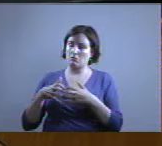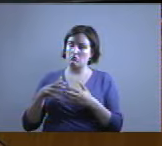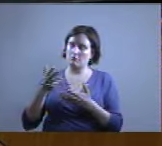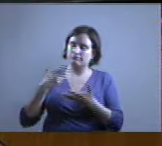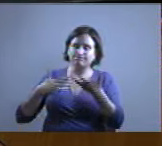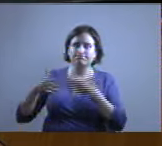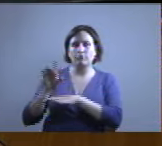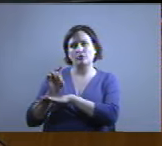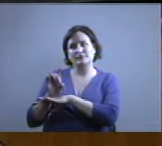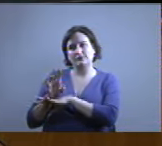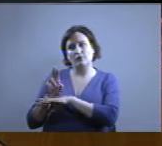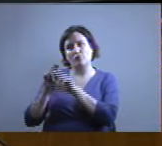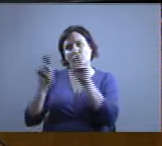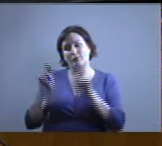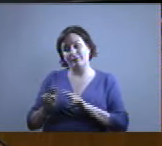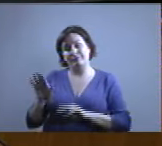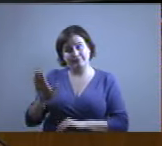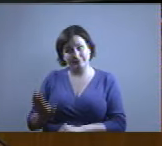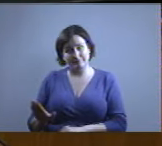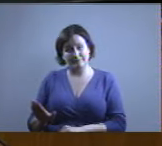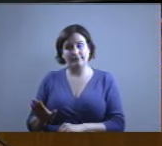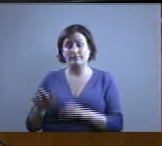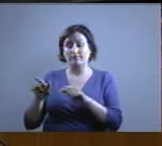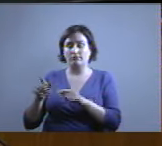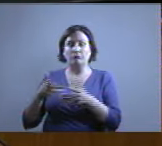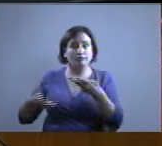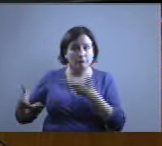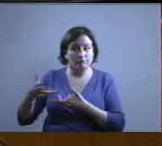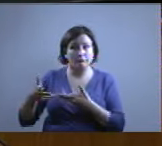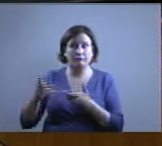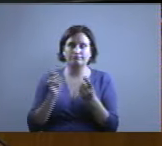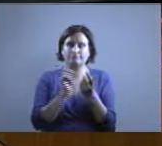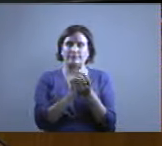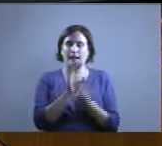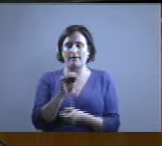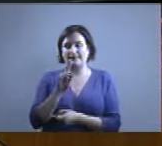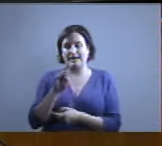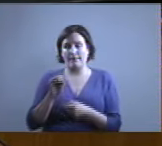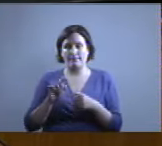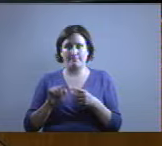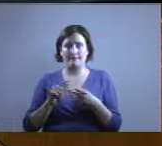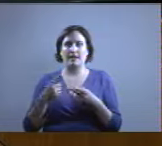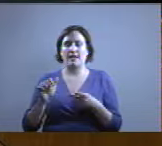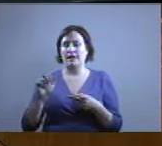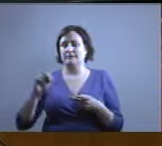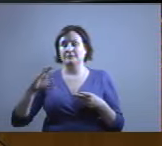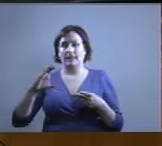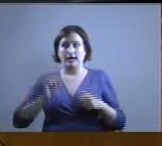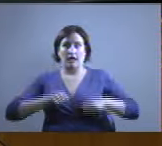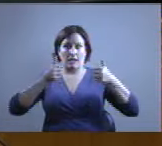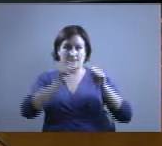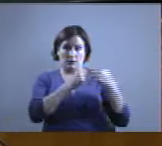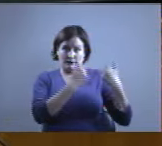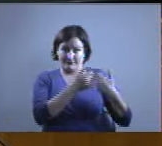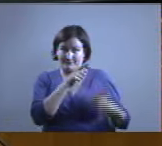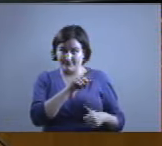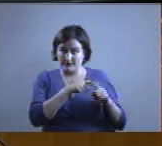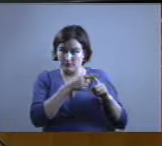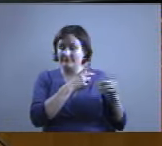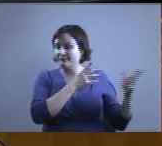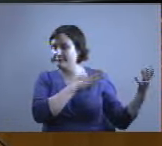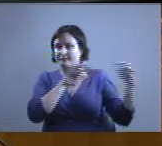a platform through which to engage the MDM and the ANC in exile. In